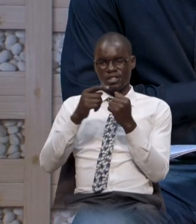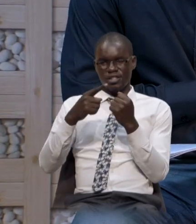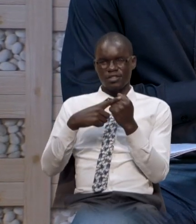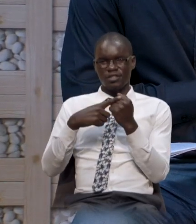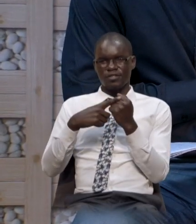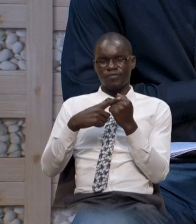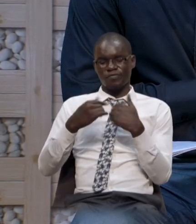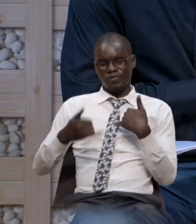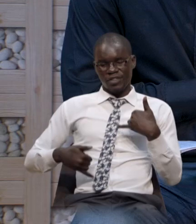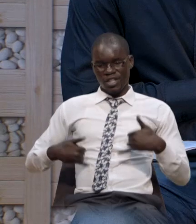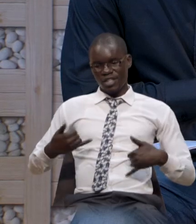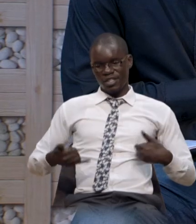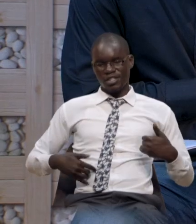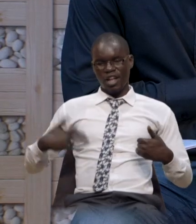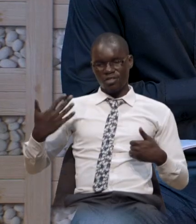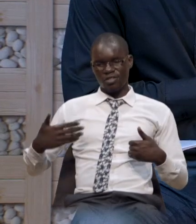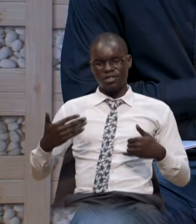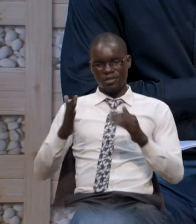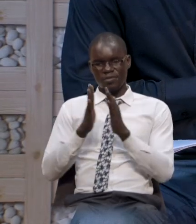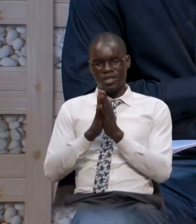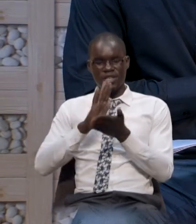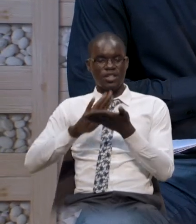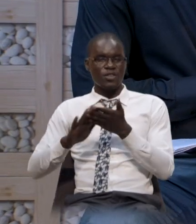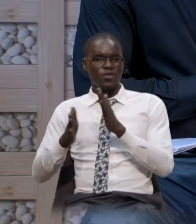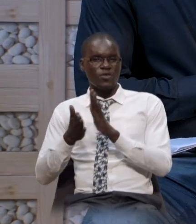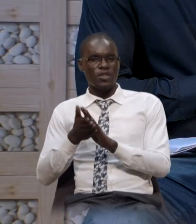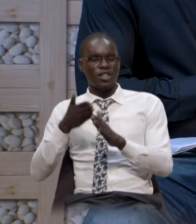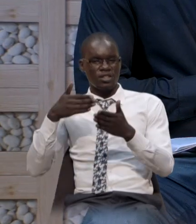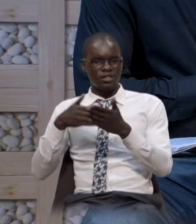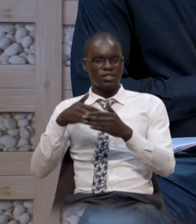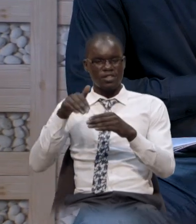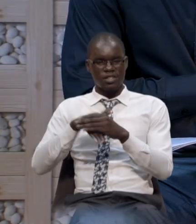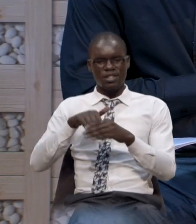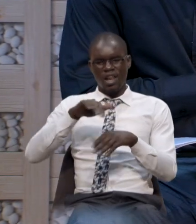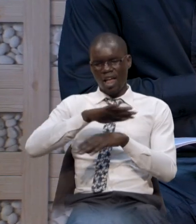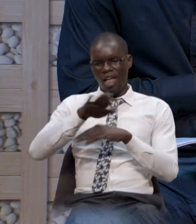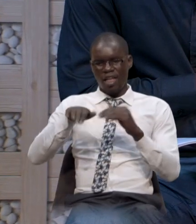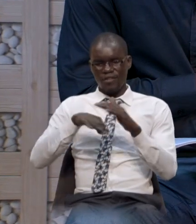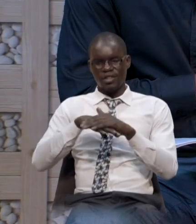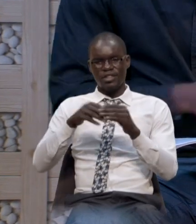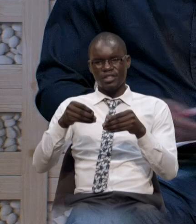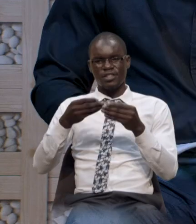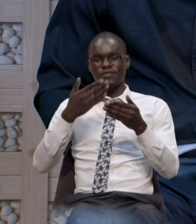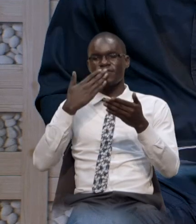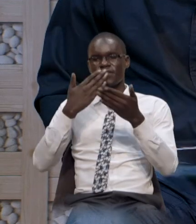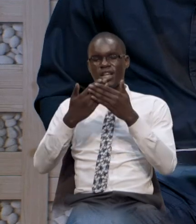5:16. Rejoice evermore, pray without ceasing. Continue. In everything give thanks, for this is the will of God in